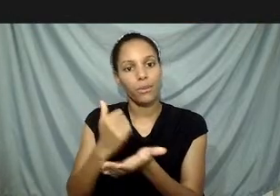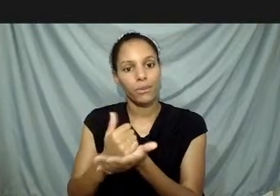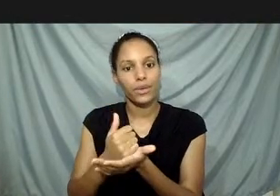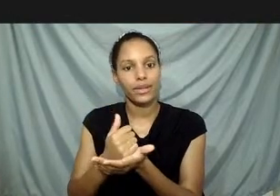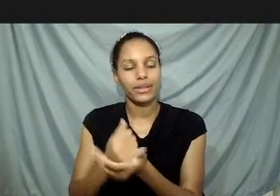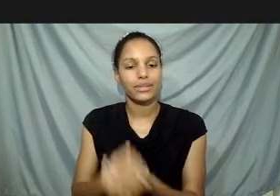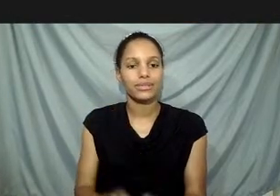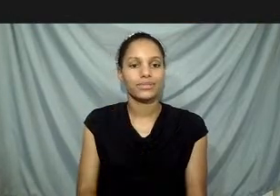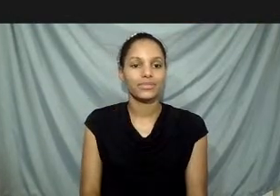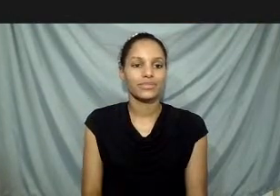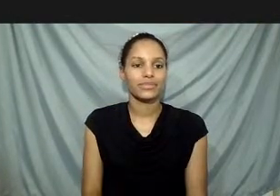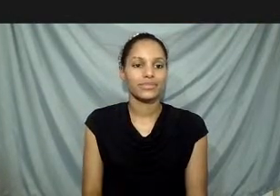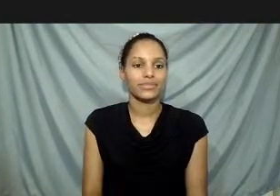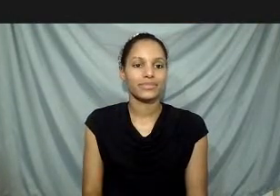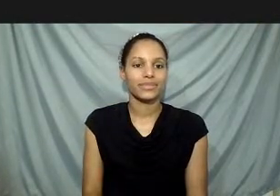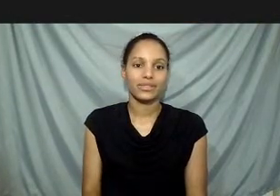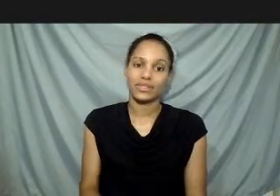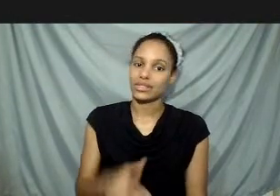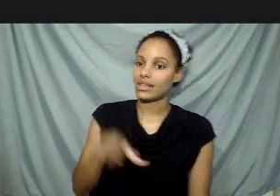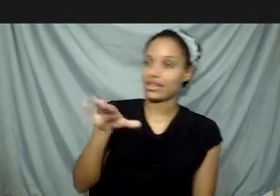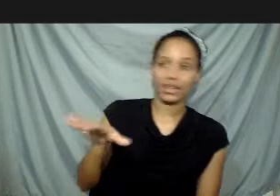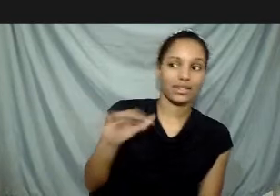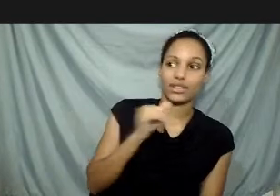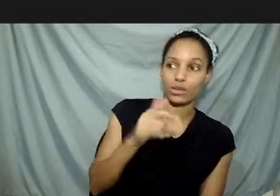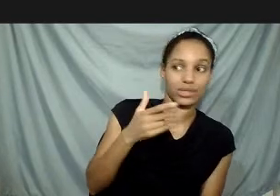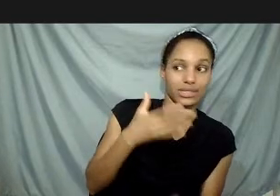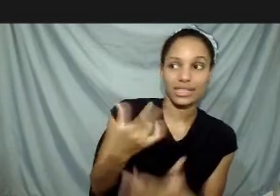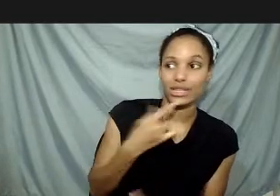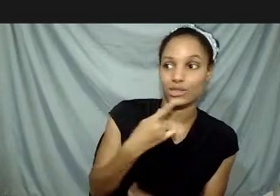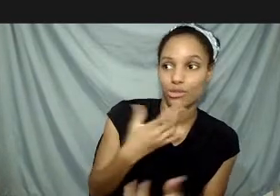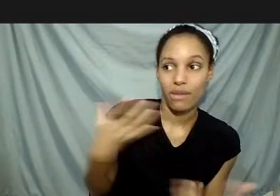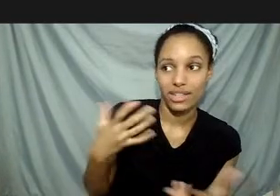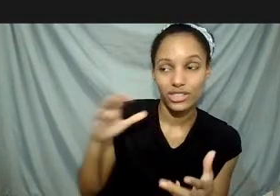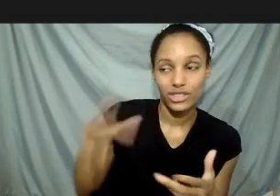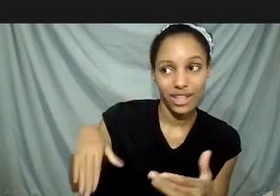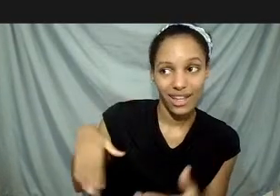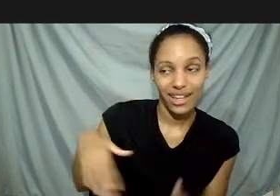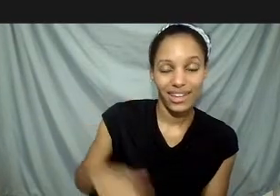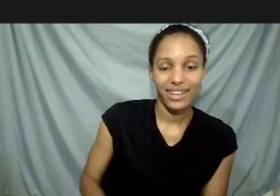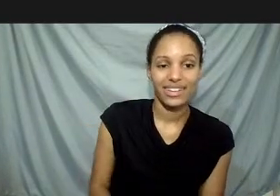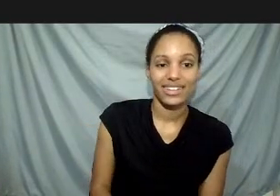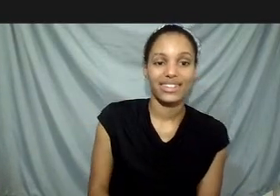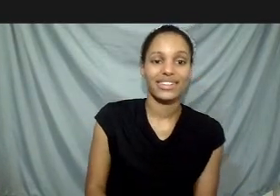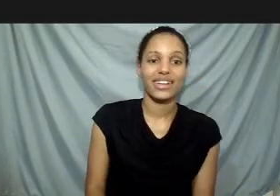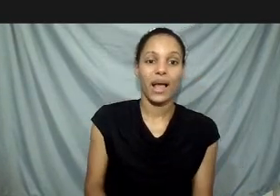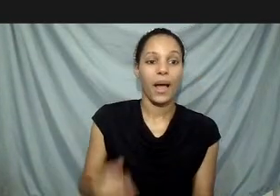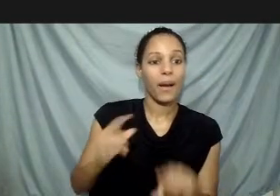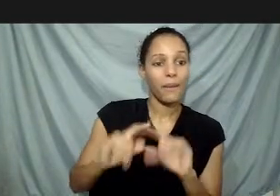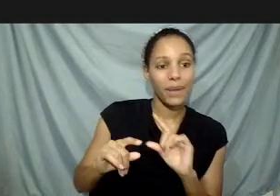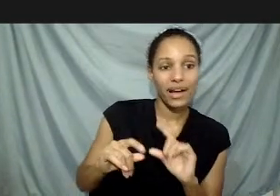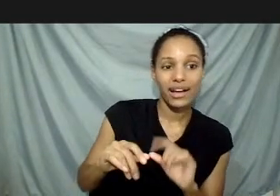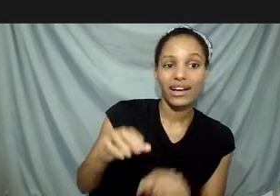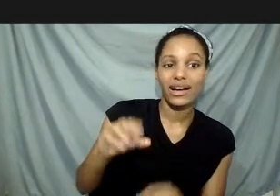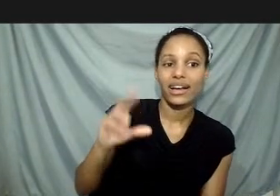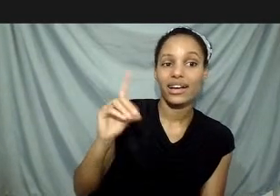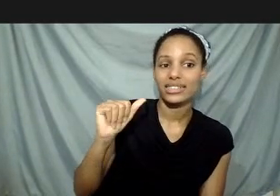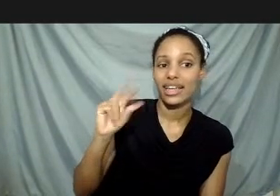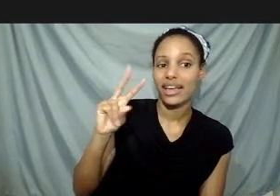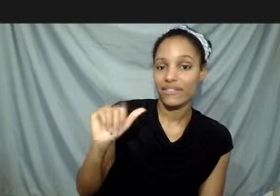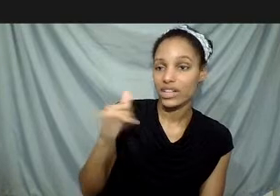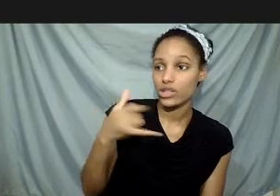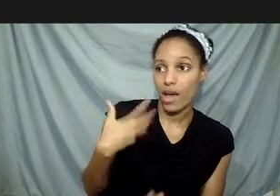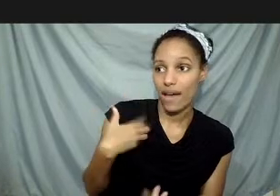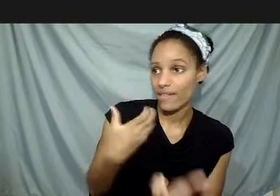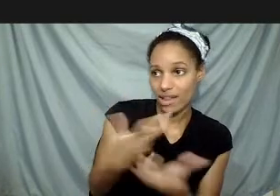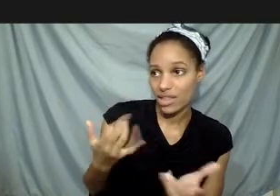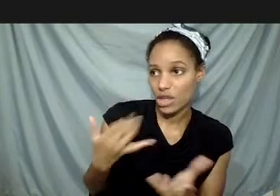Don't say too much yet. Don't say too much yet. Okay. But David, did you have anything that you